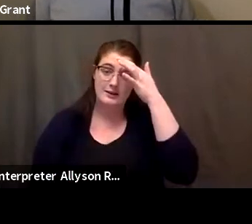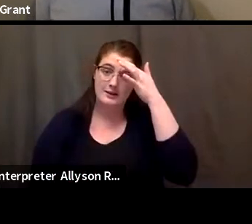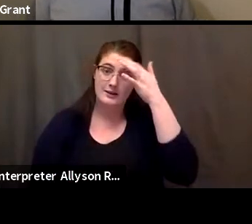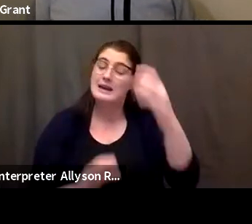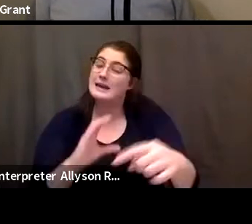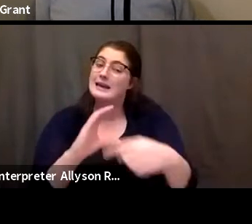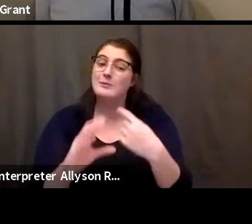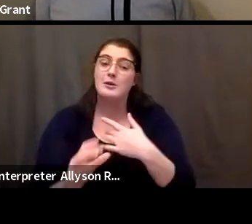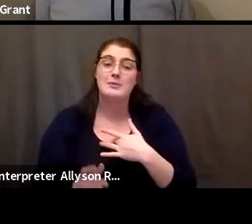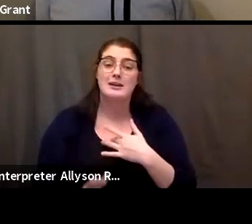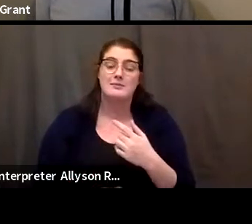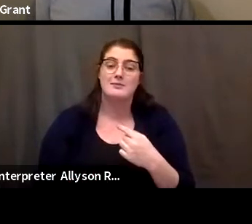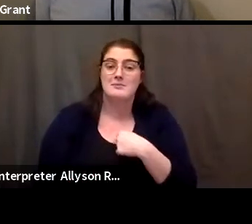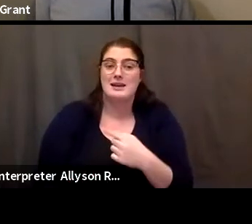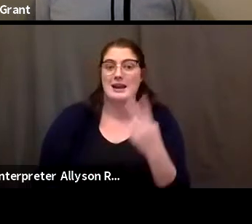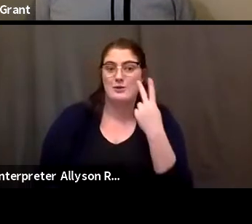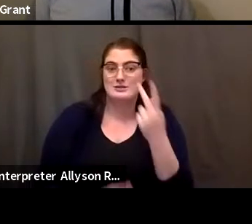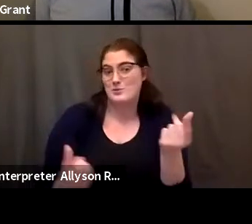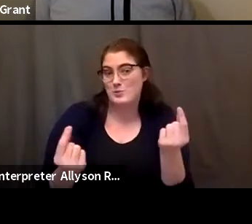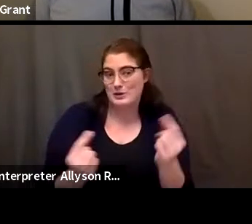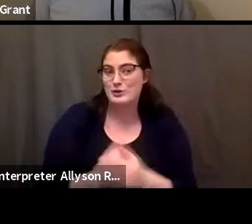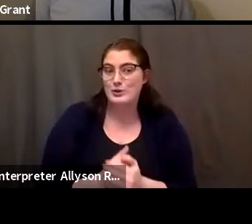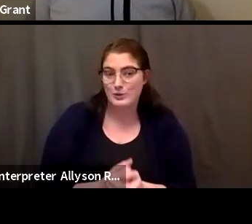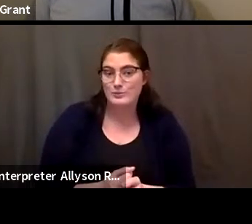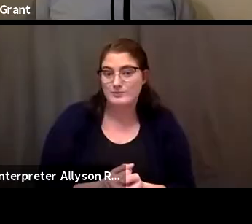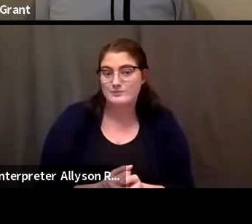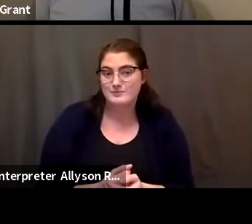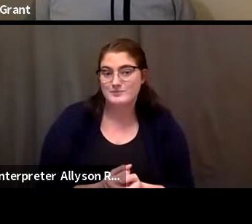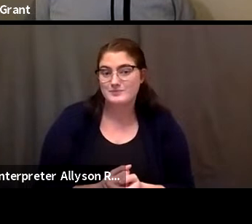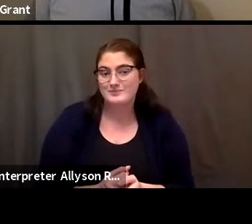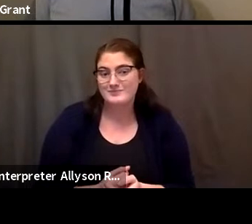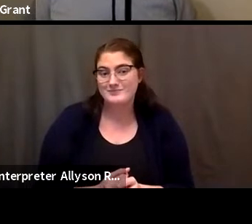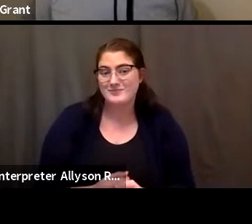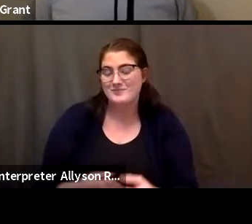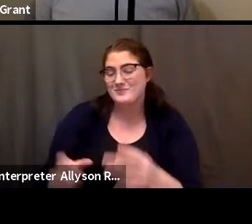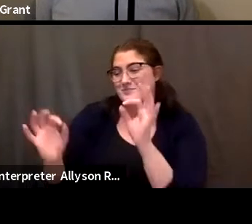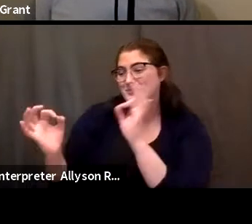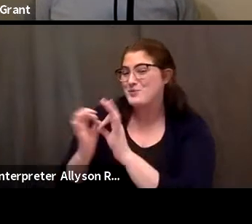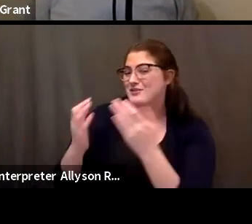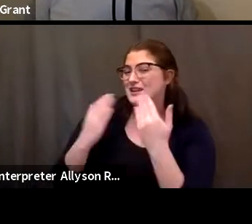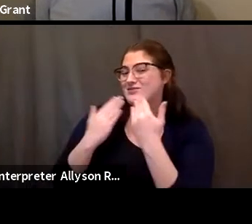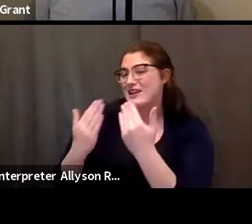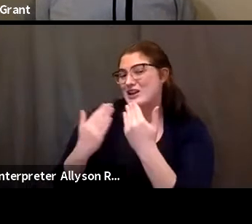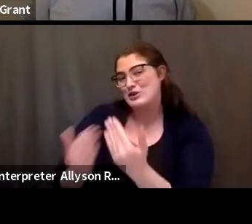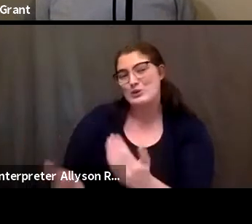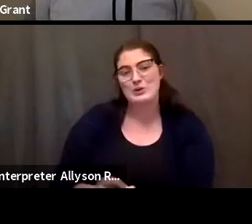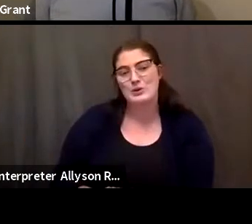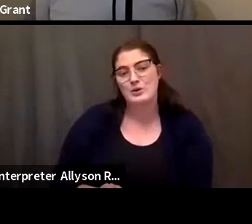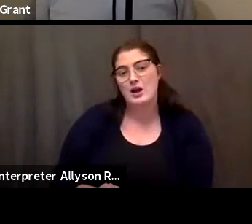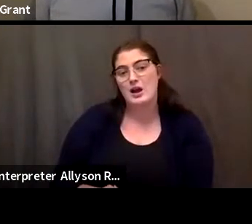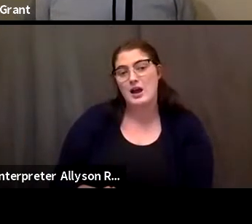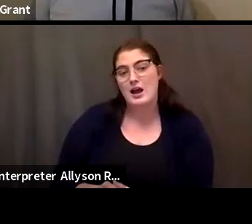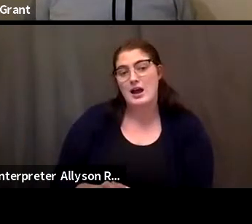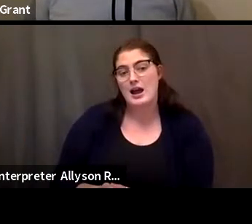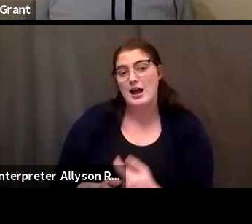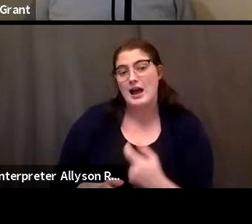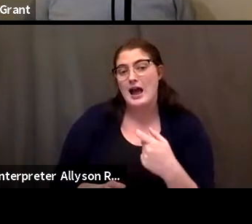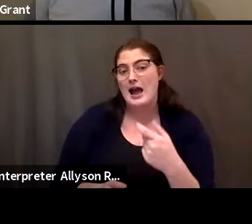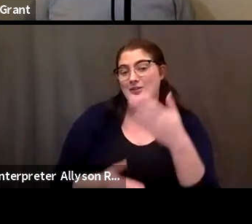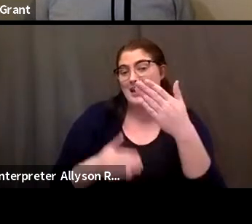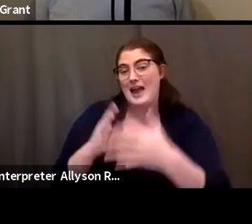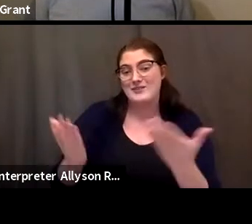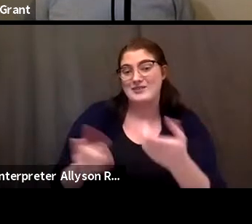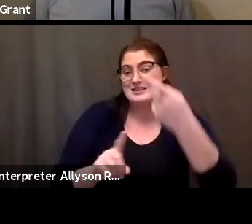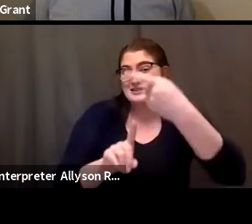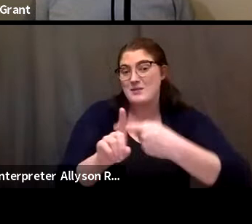and I'll see what we can do from our perspective in taking care of that. Perfect. Well, Lieutenant Chapman, again, thank you. I'm stepping down at the end of this